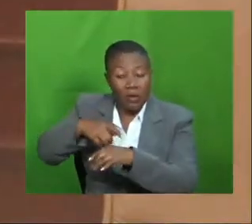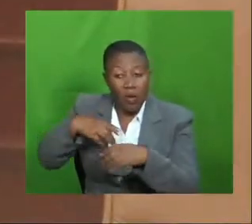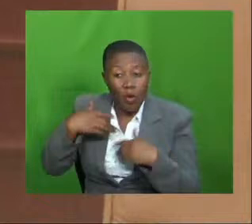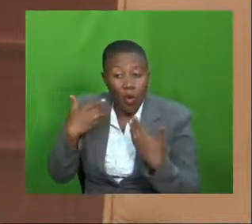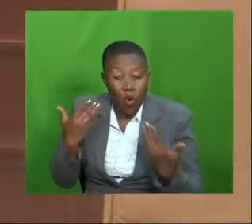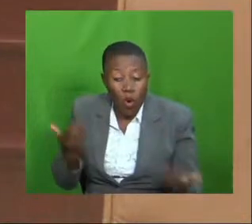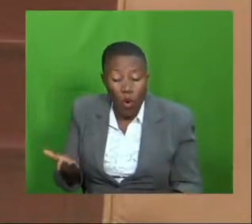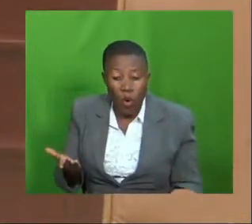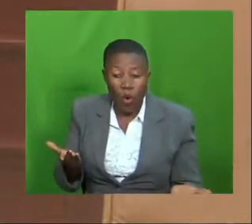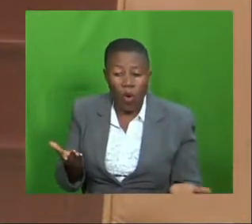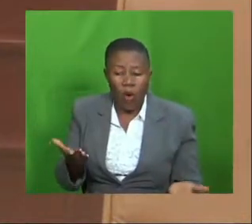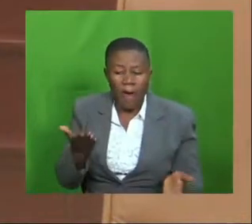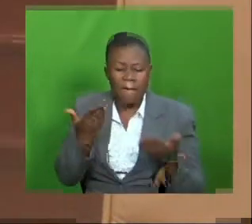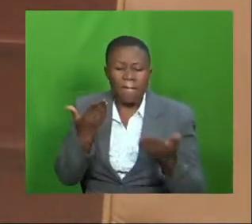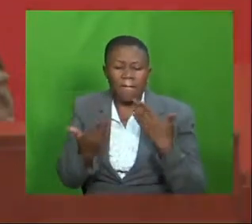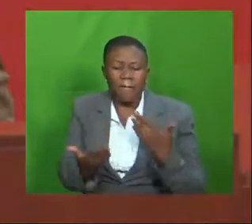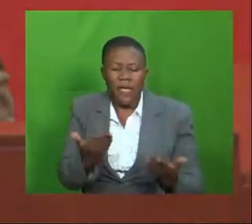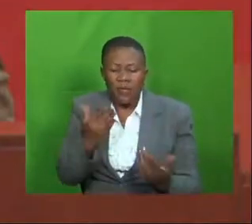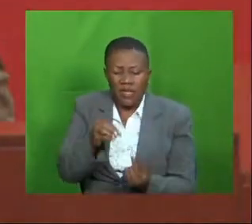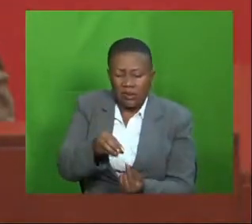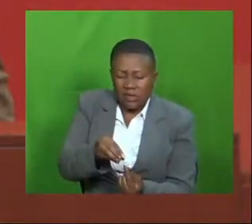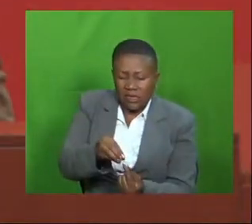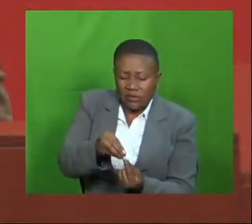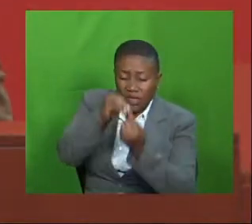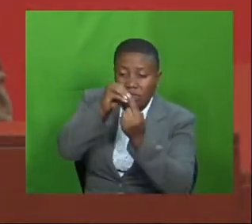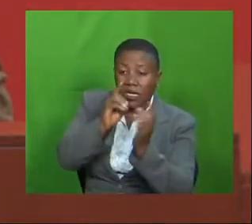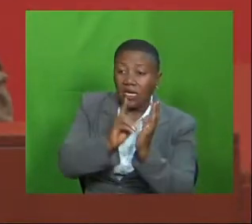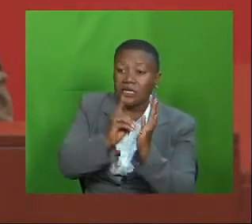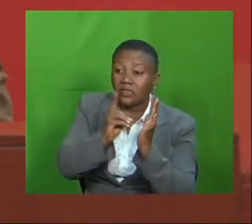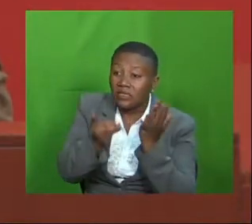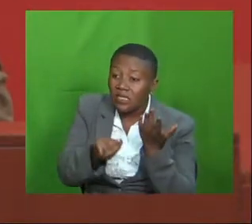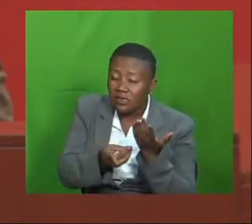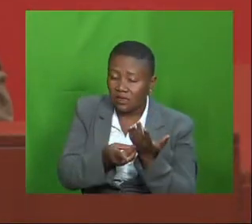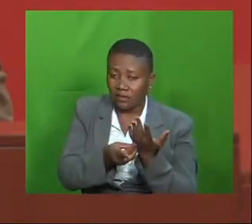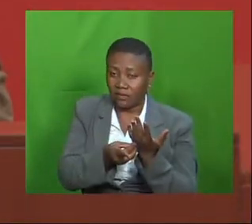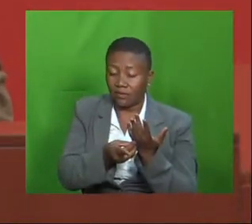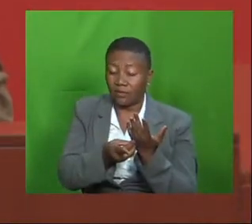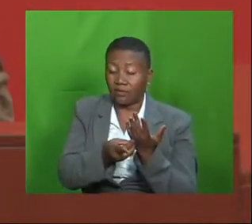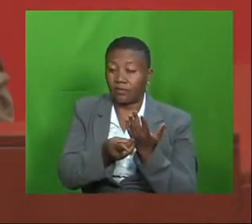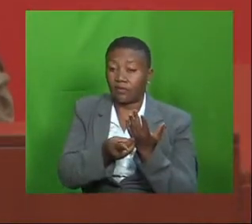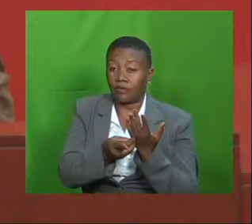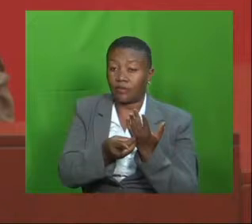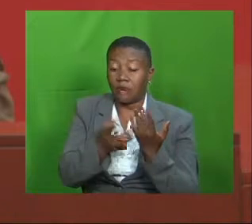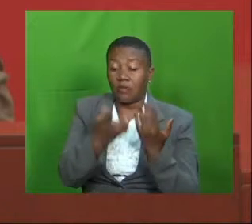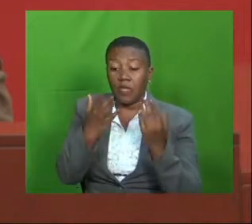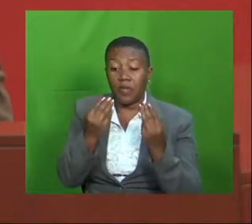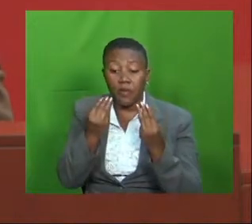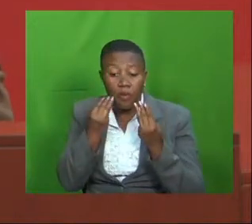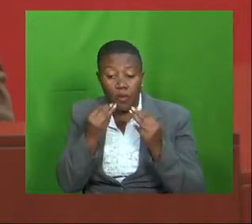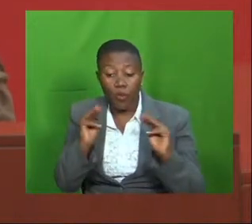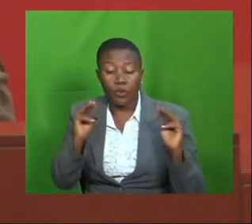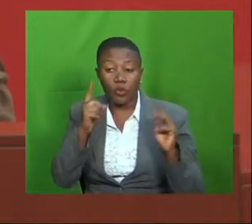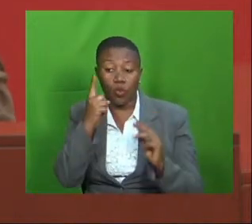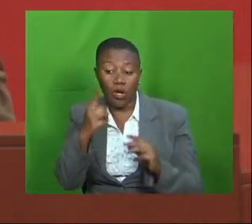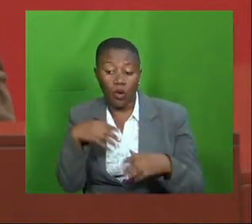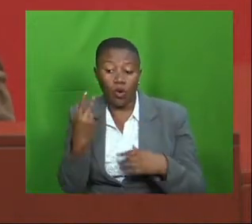a specified day. A motion or motions may be